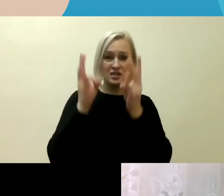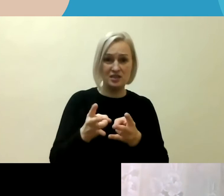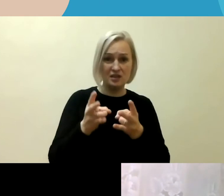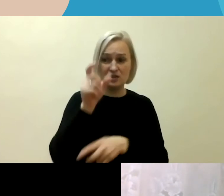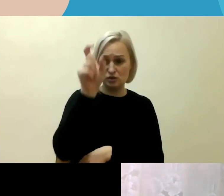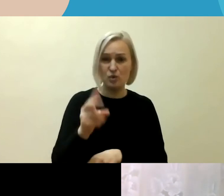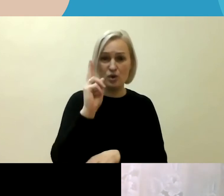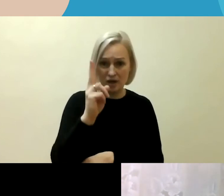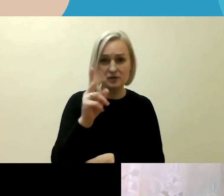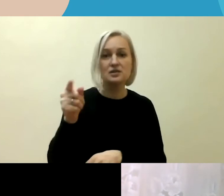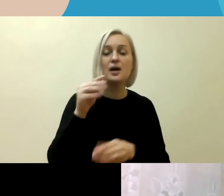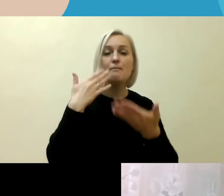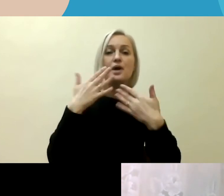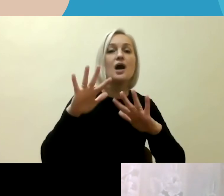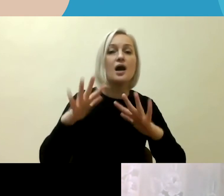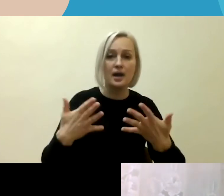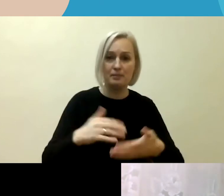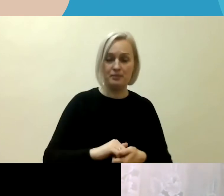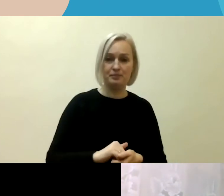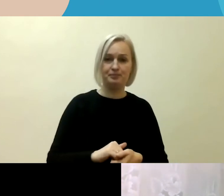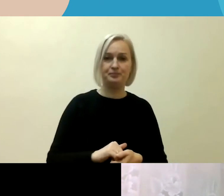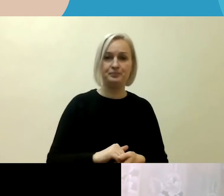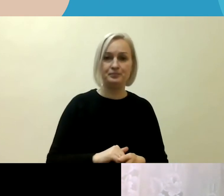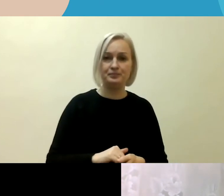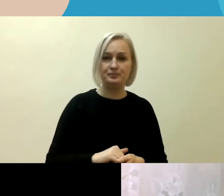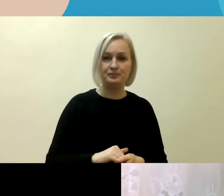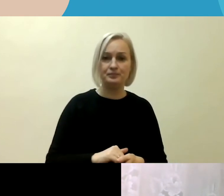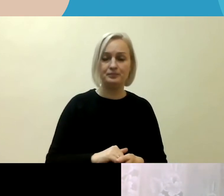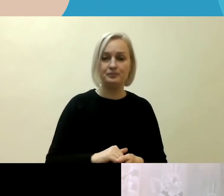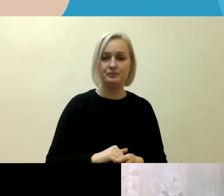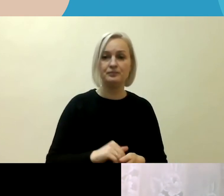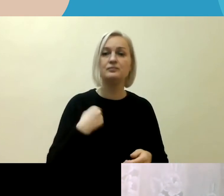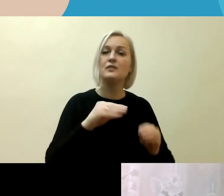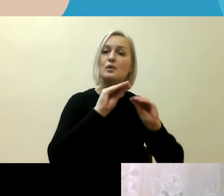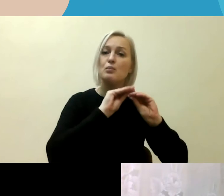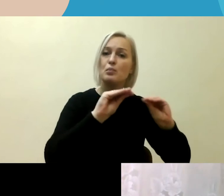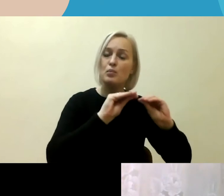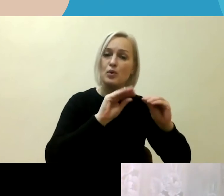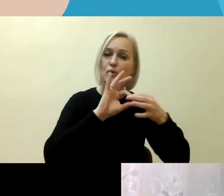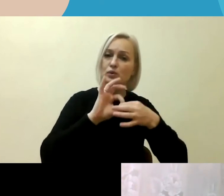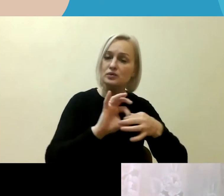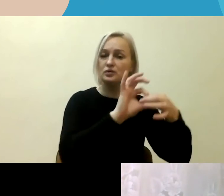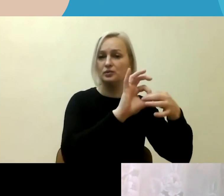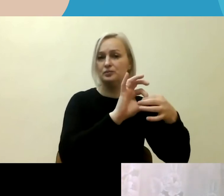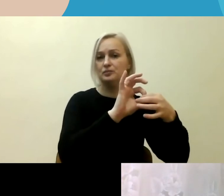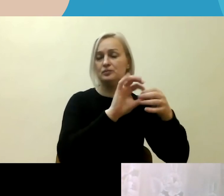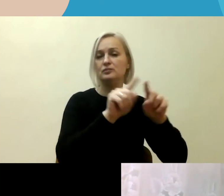the hate crimes, how to communicate with the victims of hate crimes.